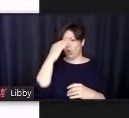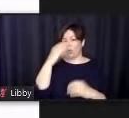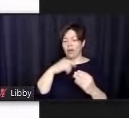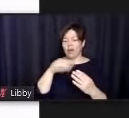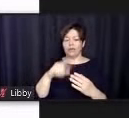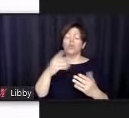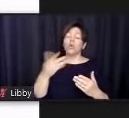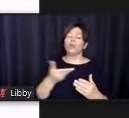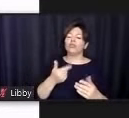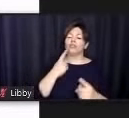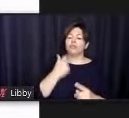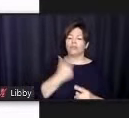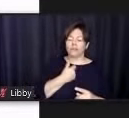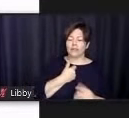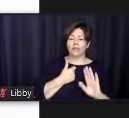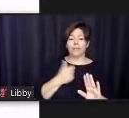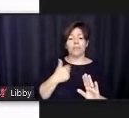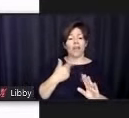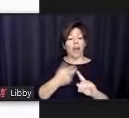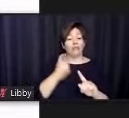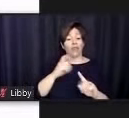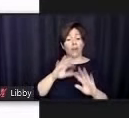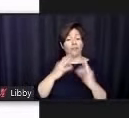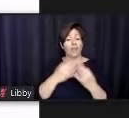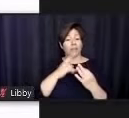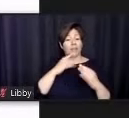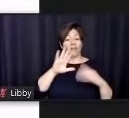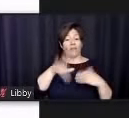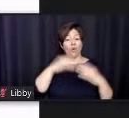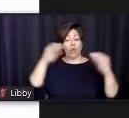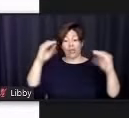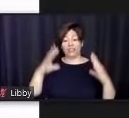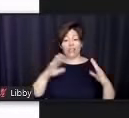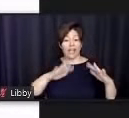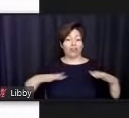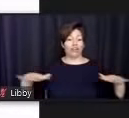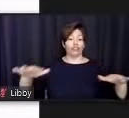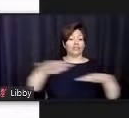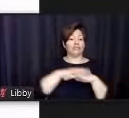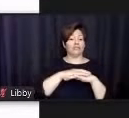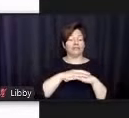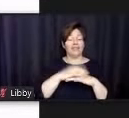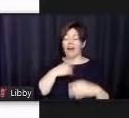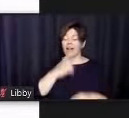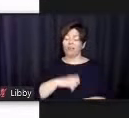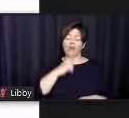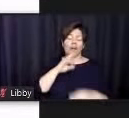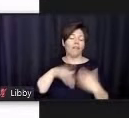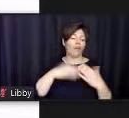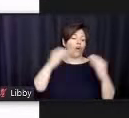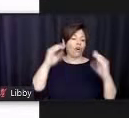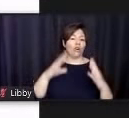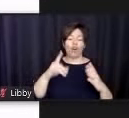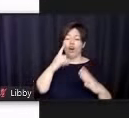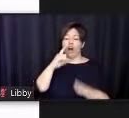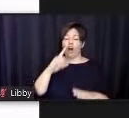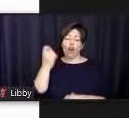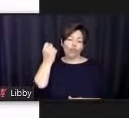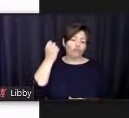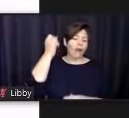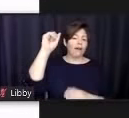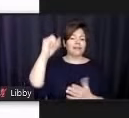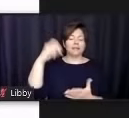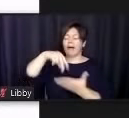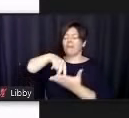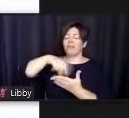about myself is that I come from a family of educators. I am proud how educators are rising up, trying to